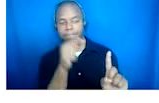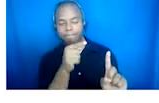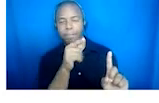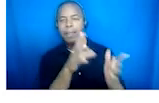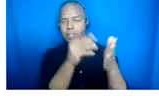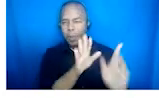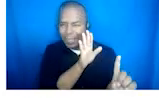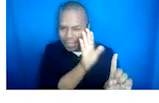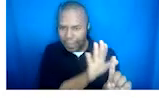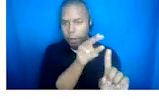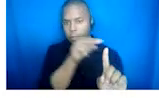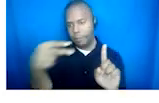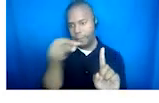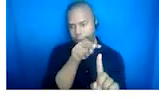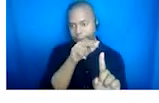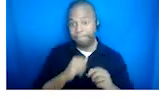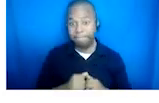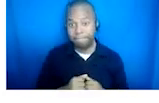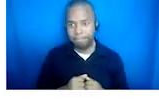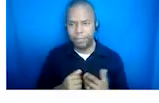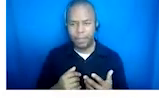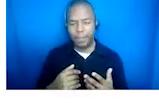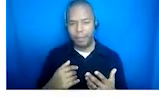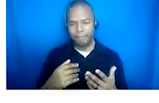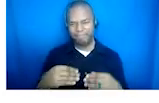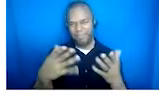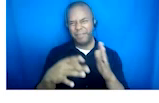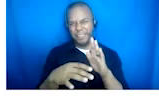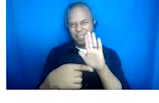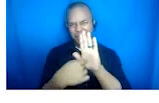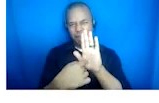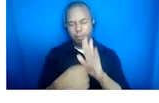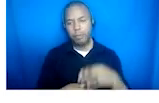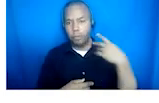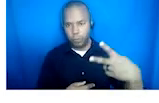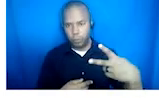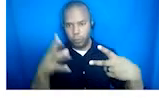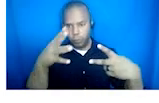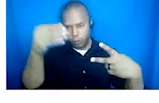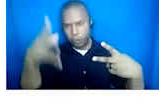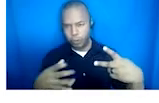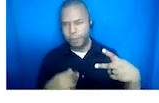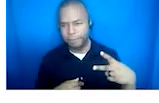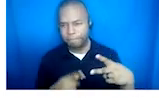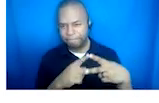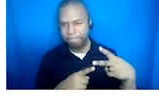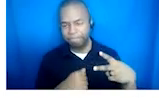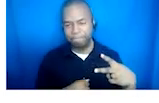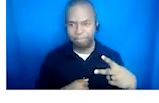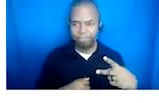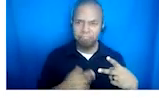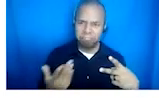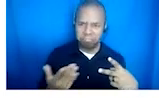perspective. I'm going to use an example of two students to help us along here, because that's always a